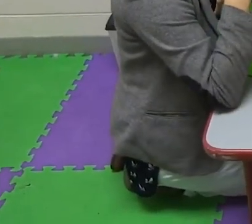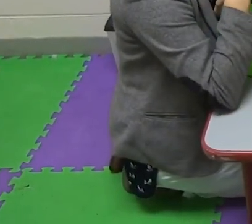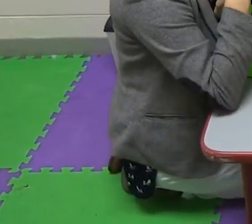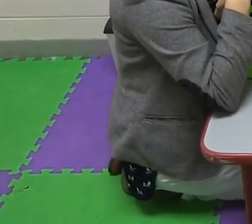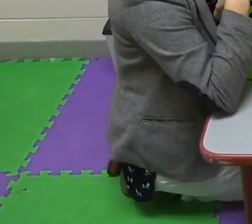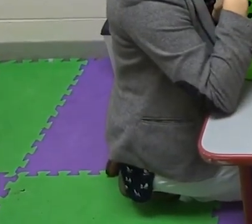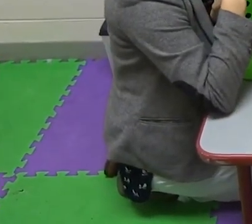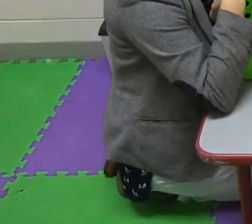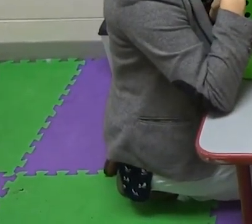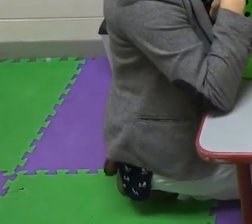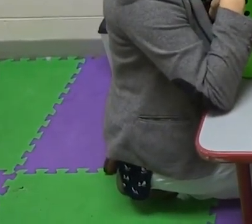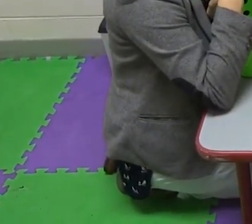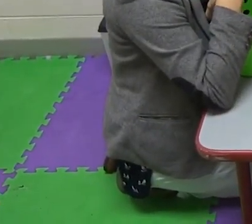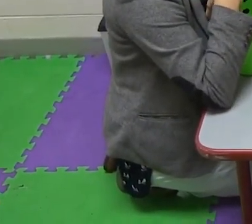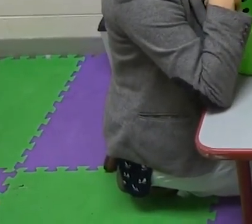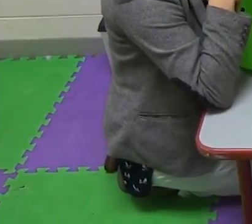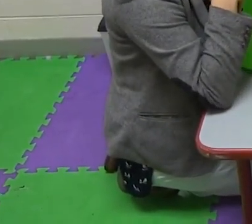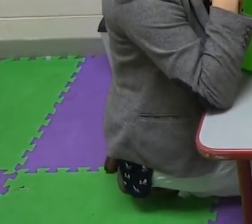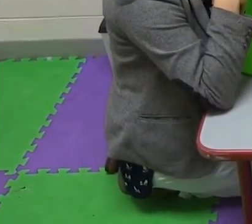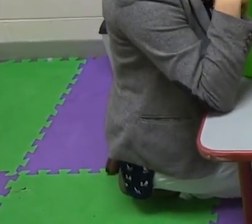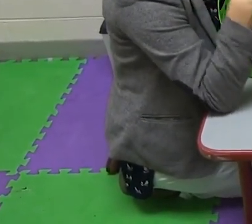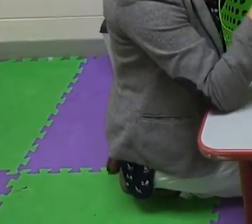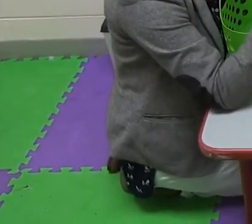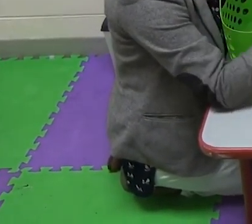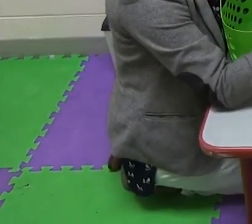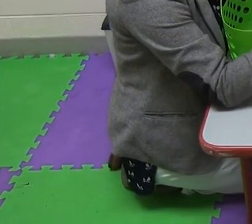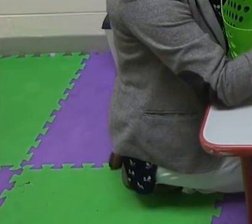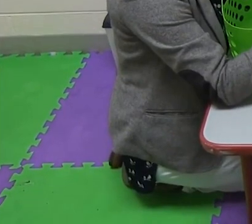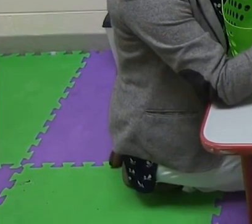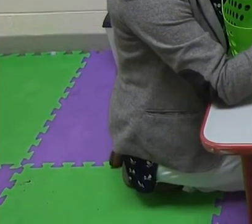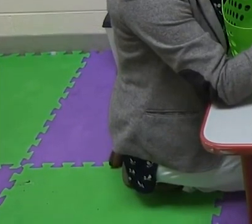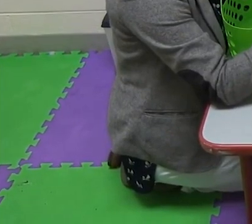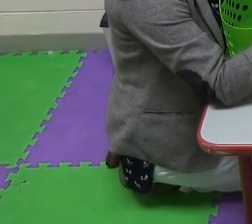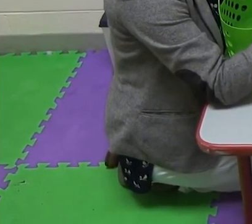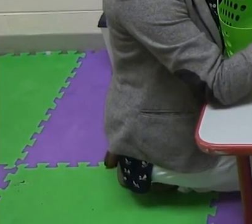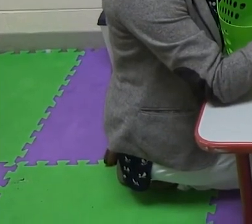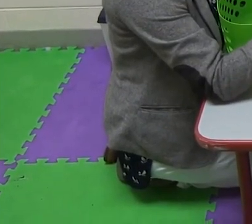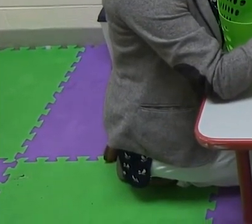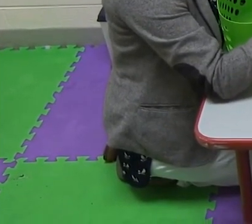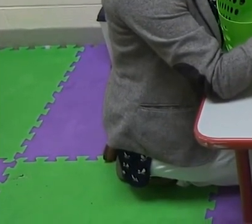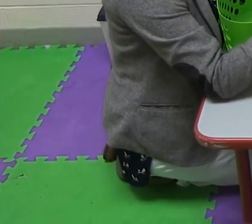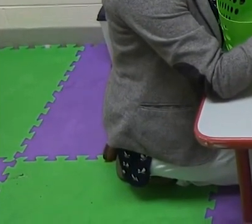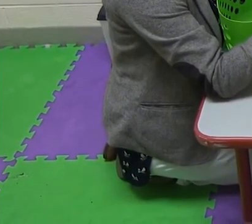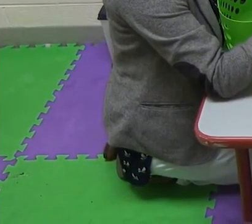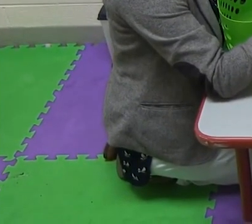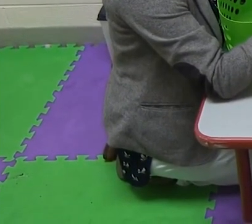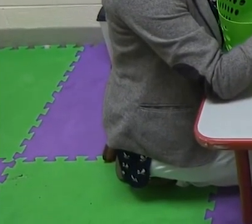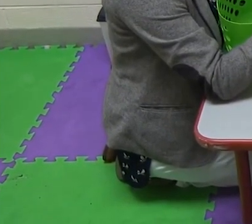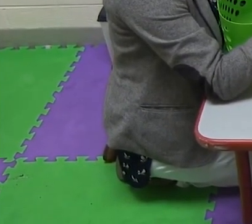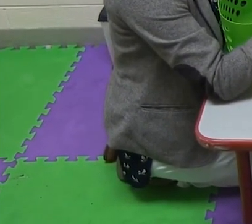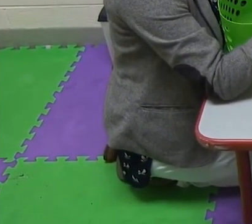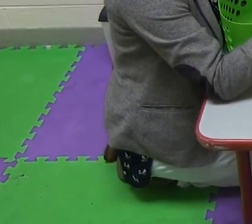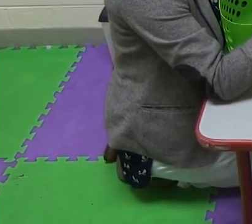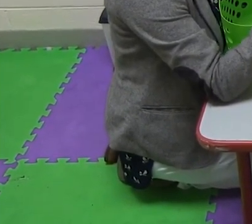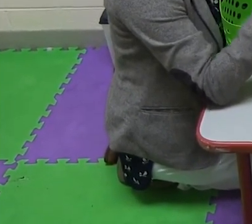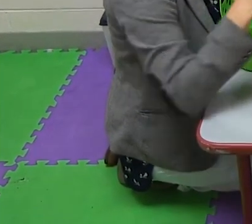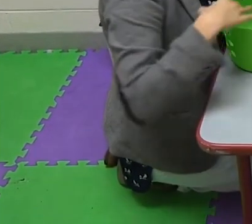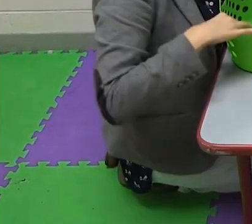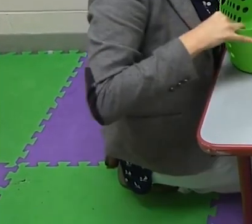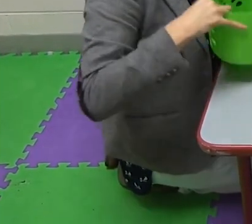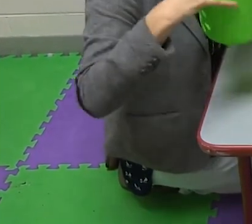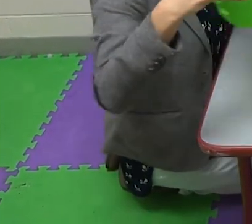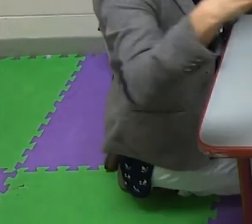No. I know. My turn in 5, 4, 3,